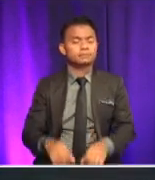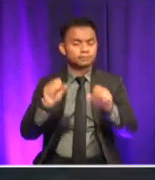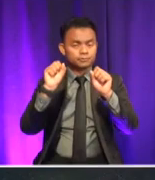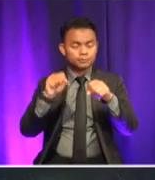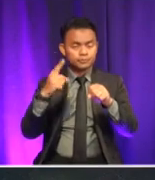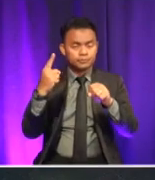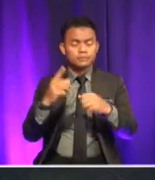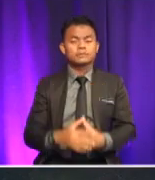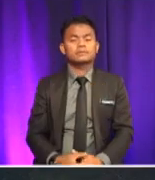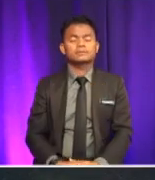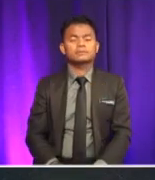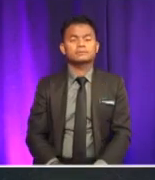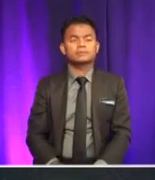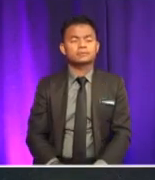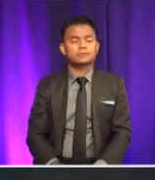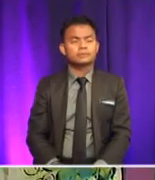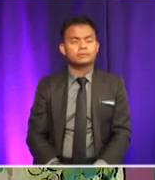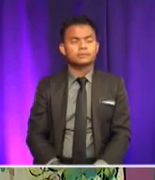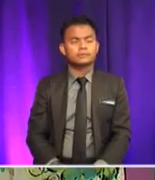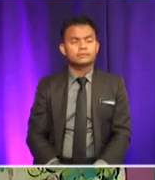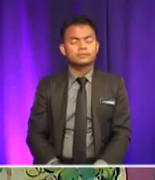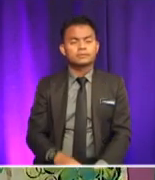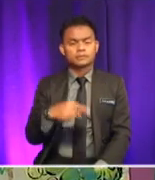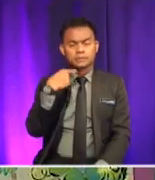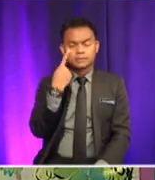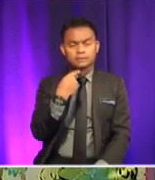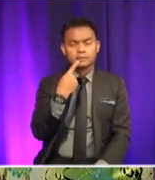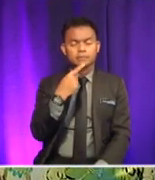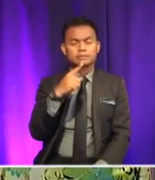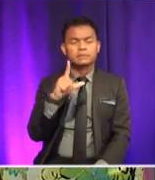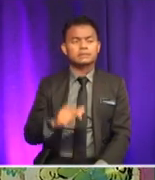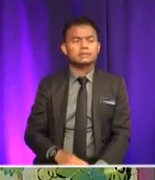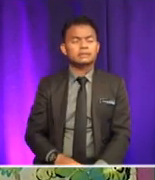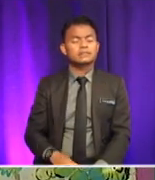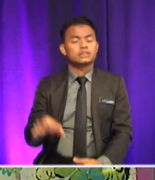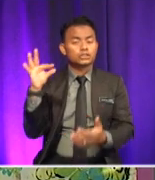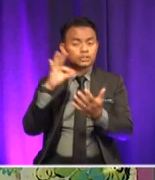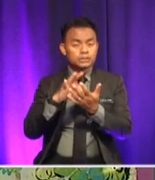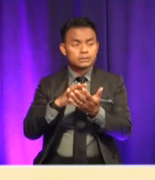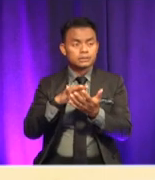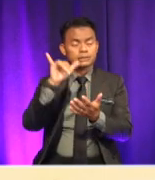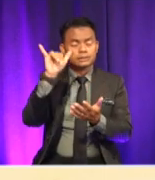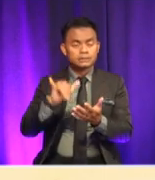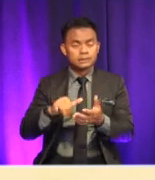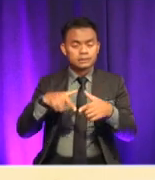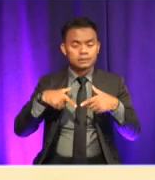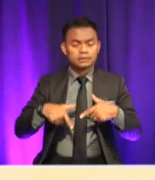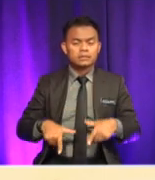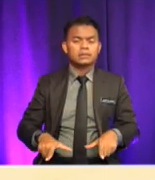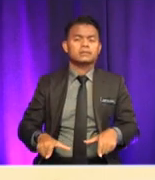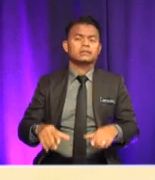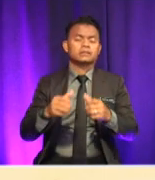All right, so who is Lani? So initially, she thought that she's a chicken who just lay eggs every day,